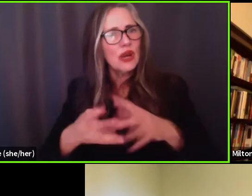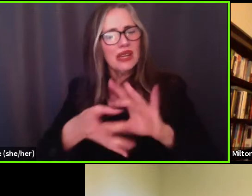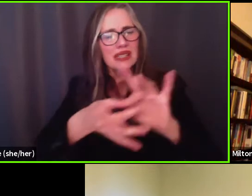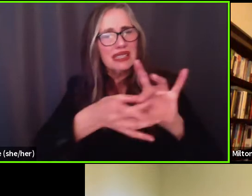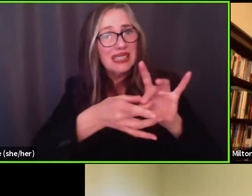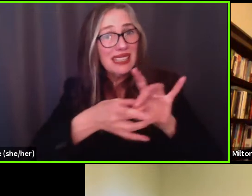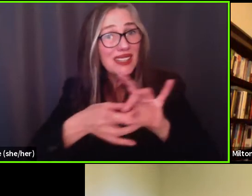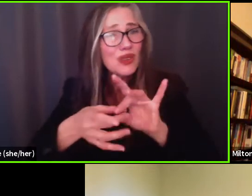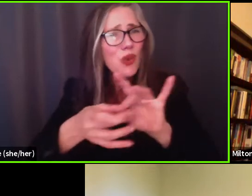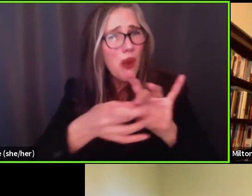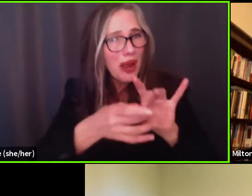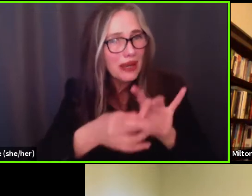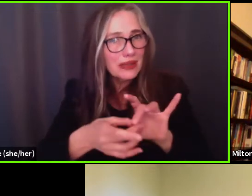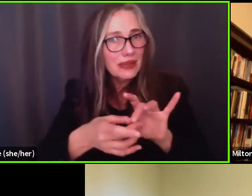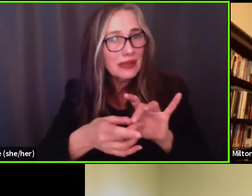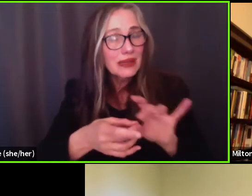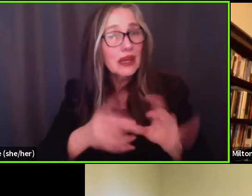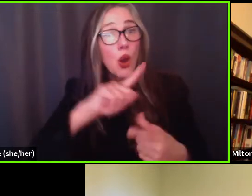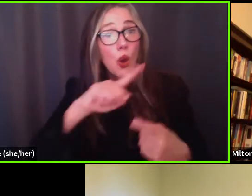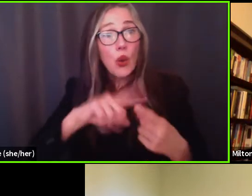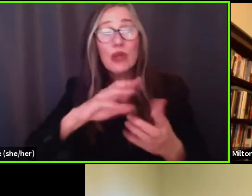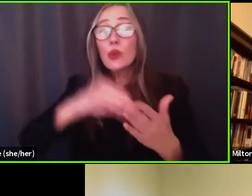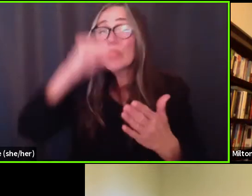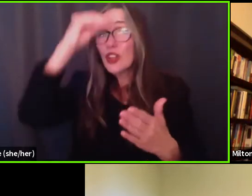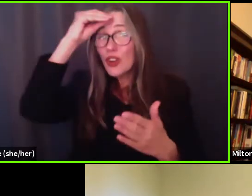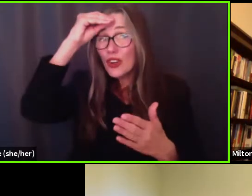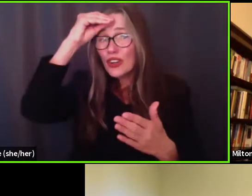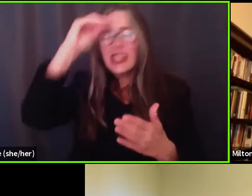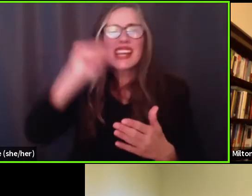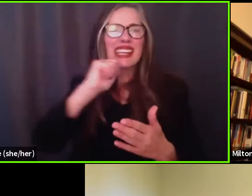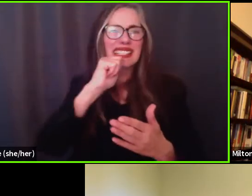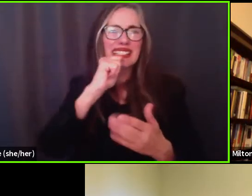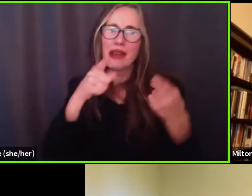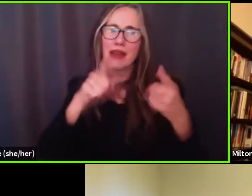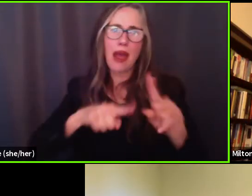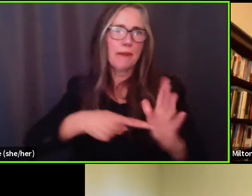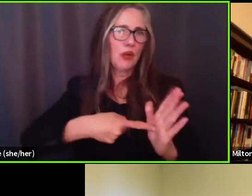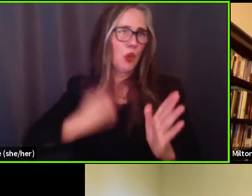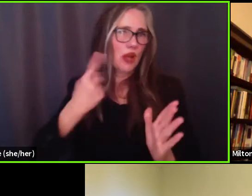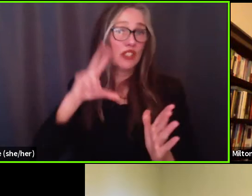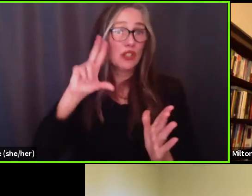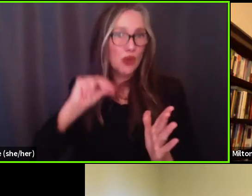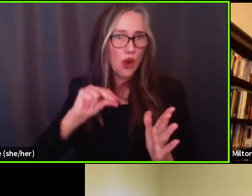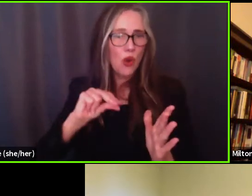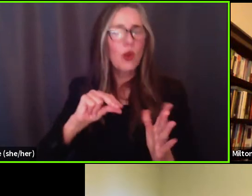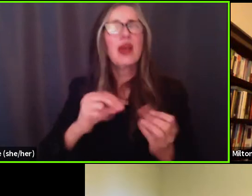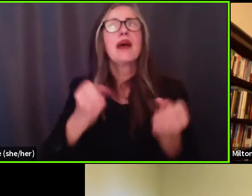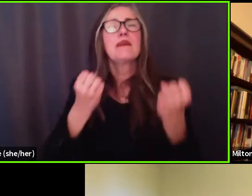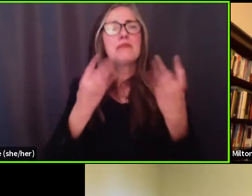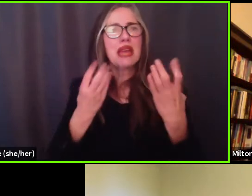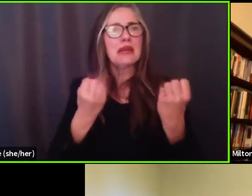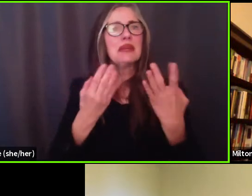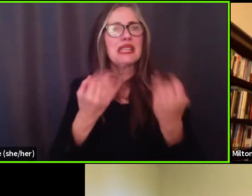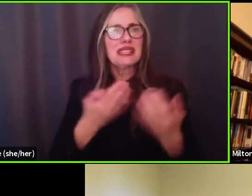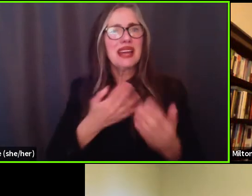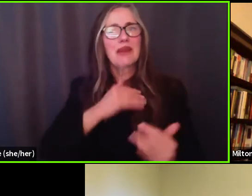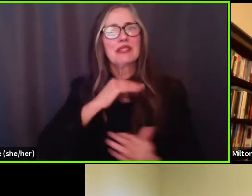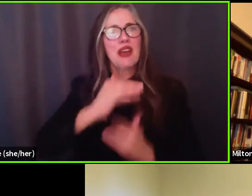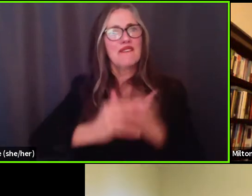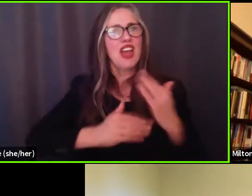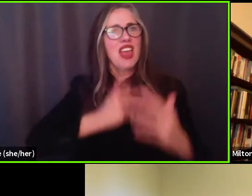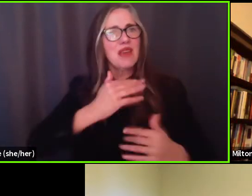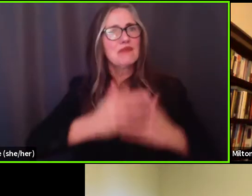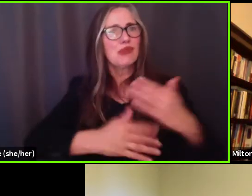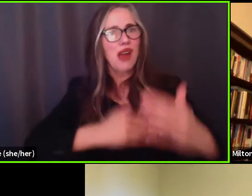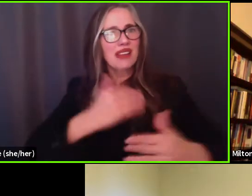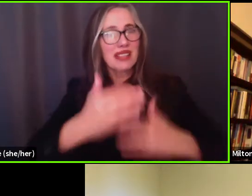ideas is a process not an event and it's one that requires creating systems and structures for ongoing